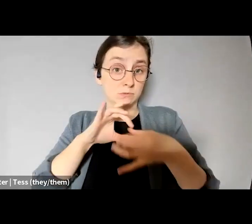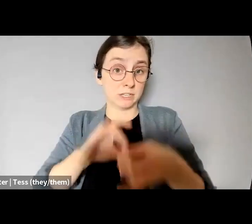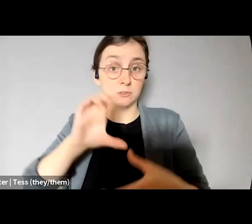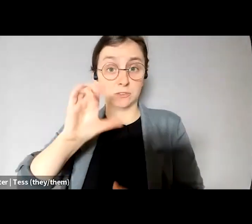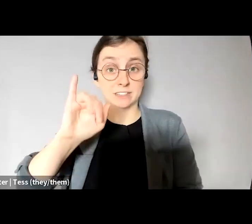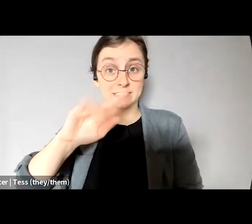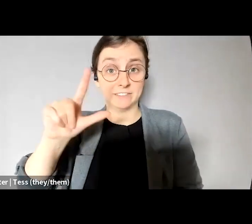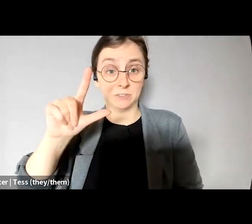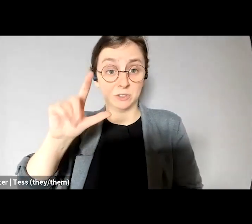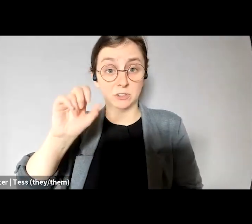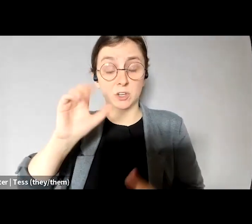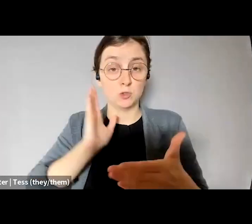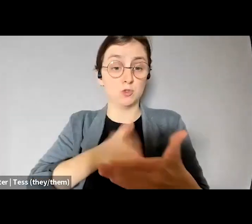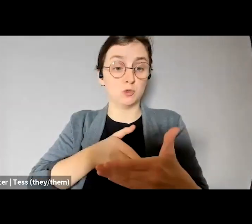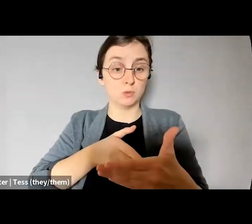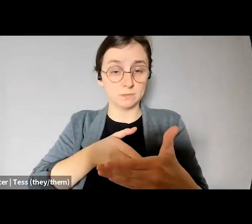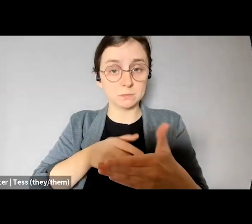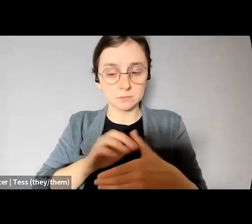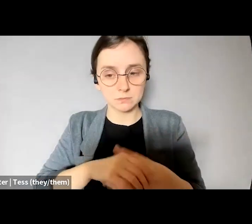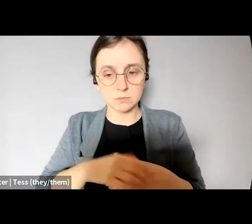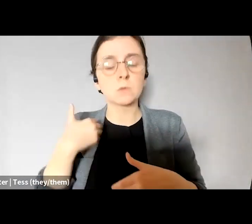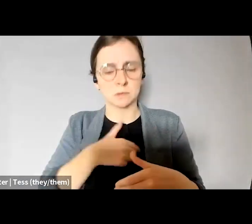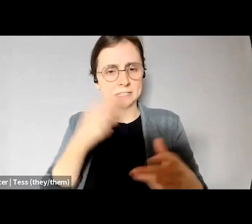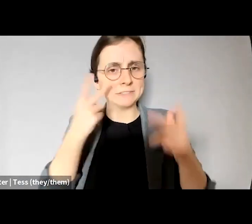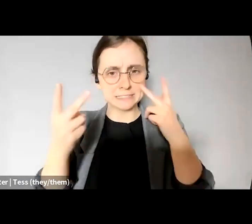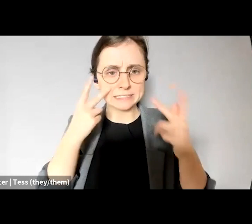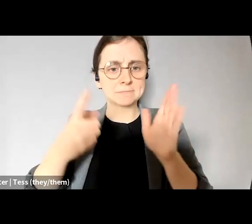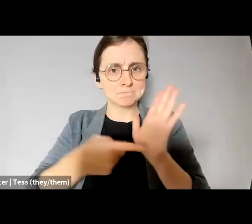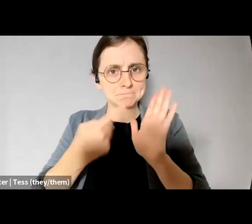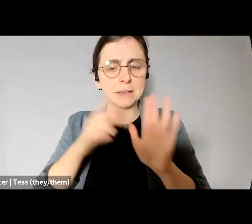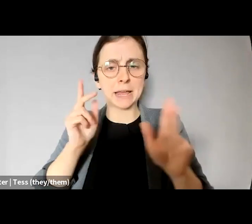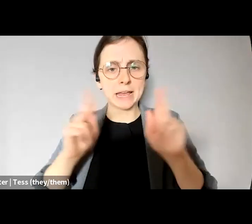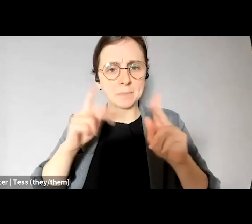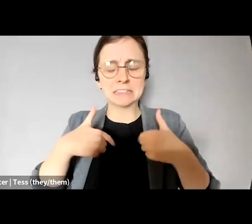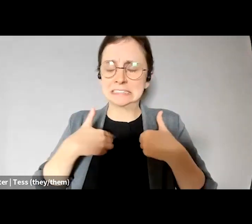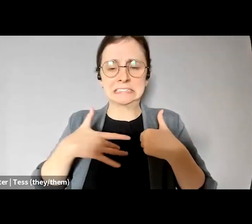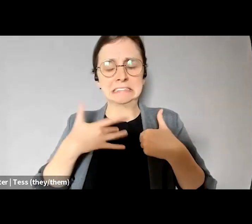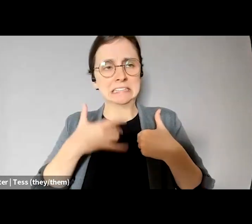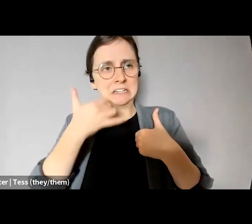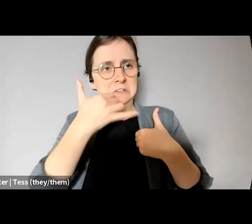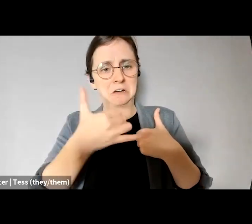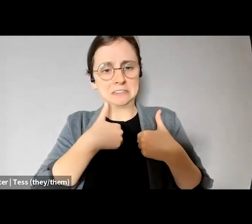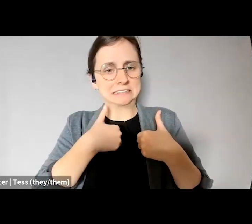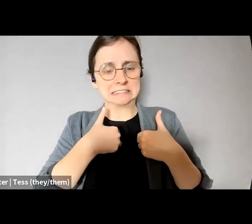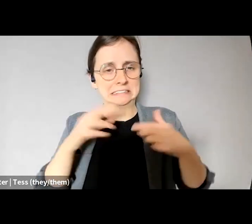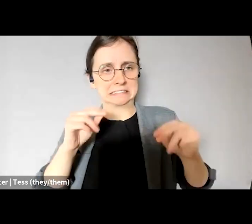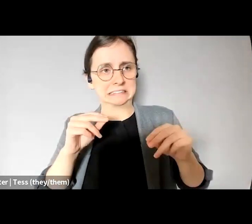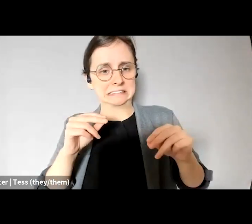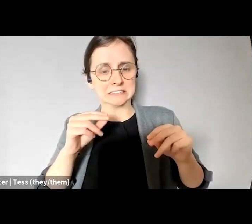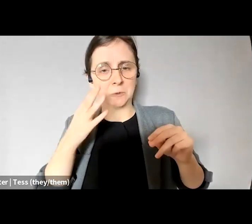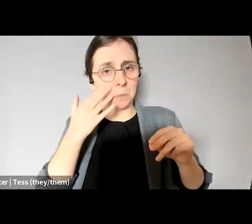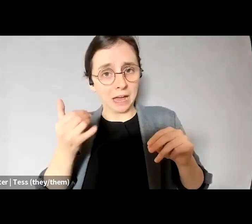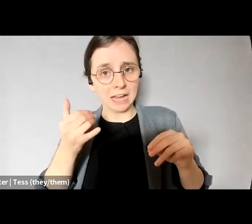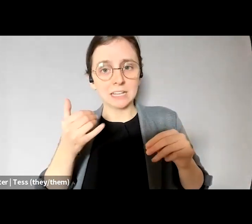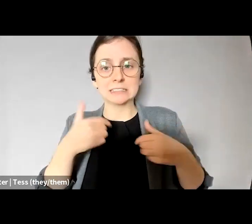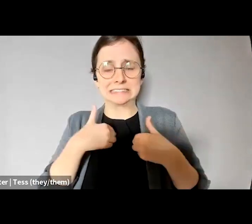so we have seen in some contexts that individuals are concerned about calling for help on behalf of others because they might be worried